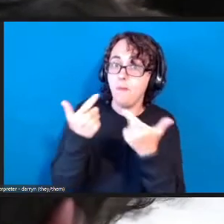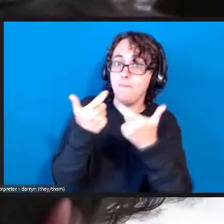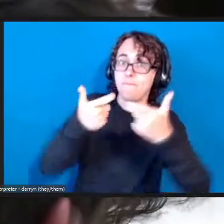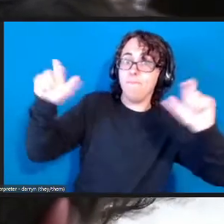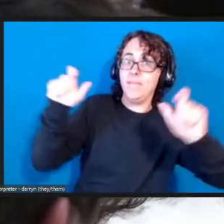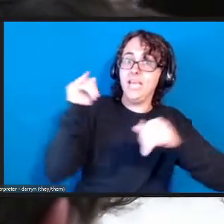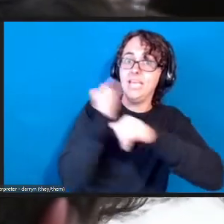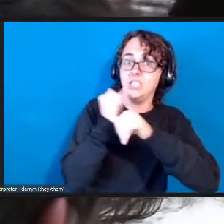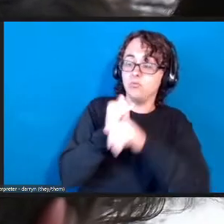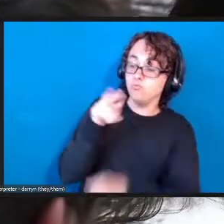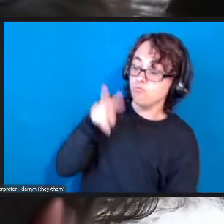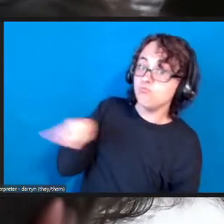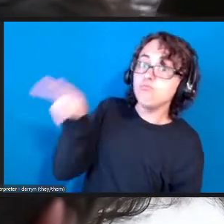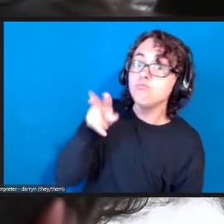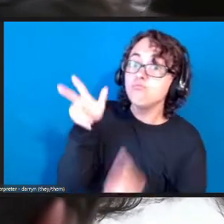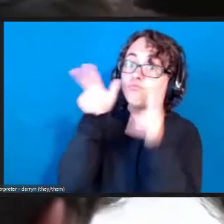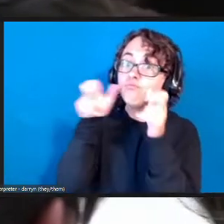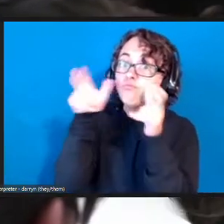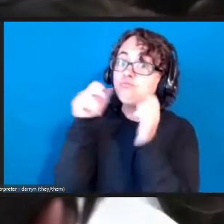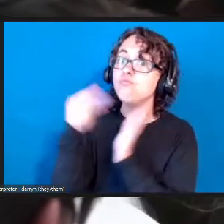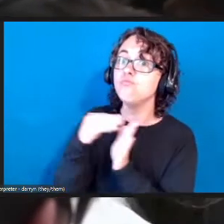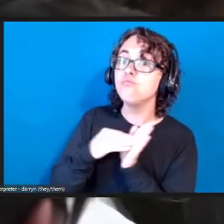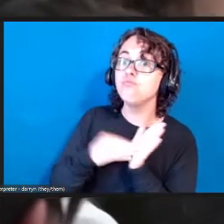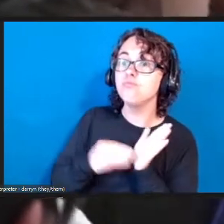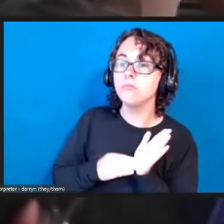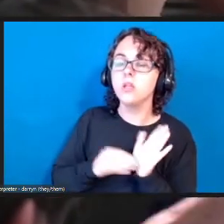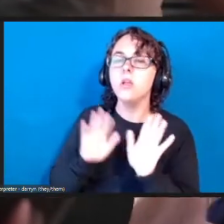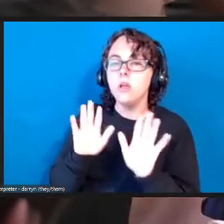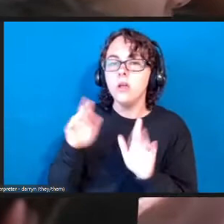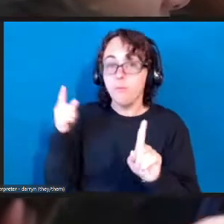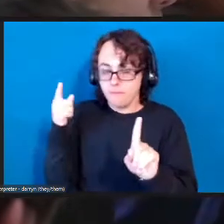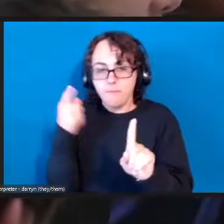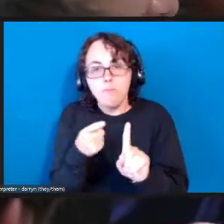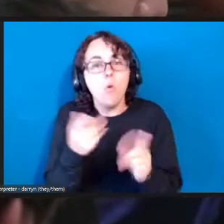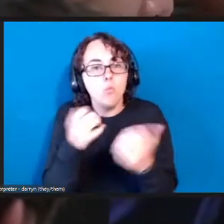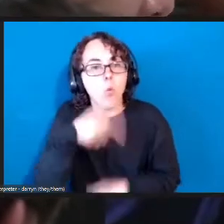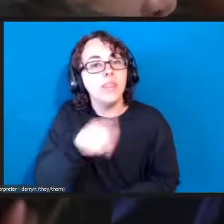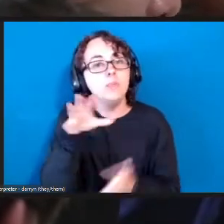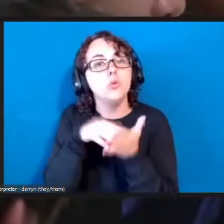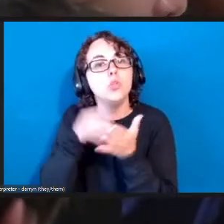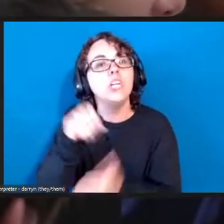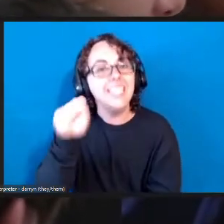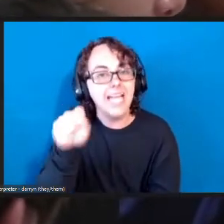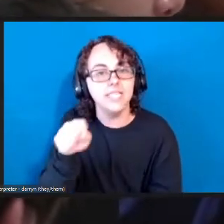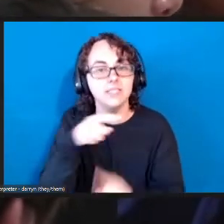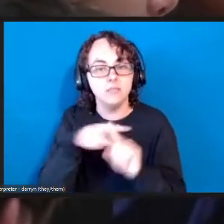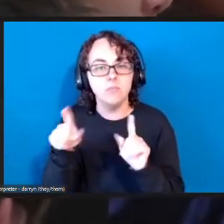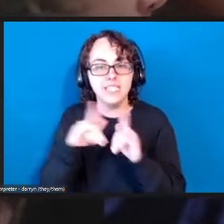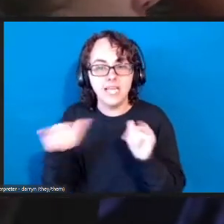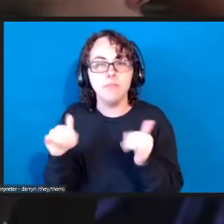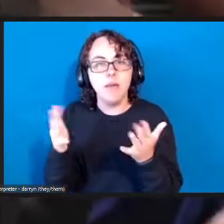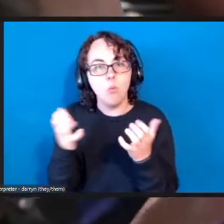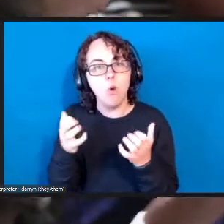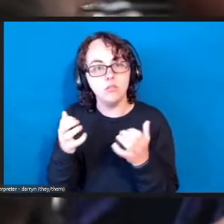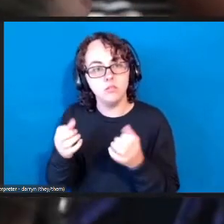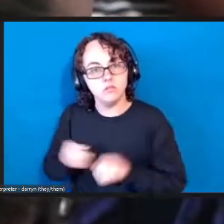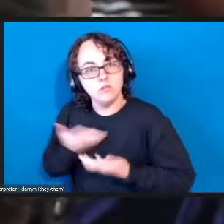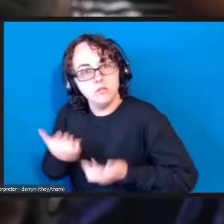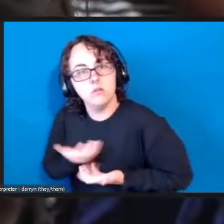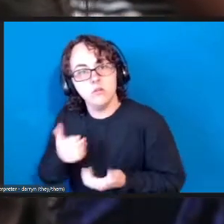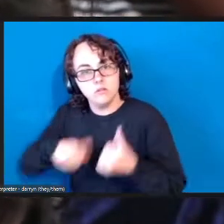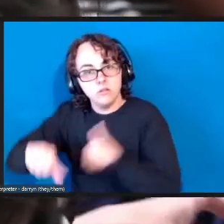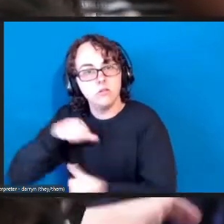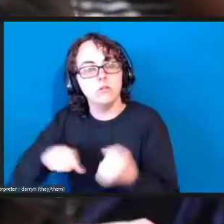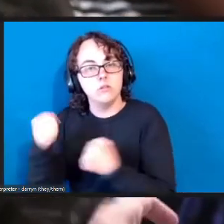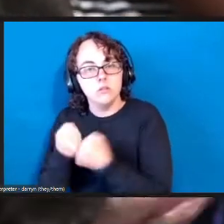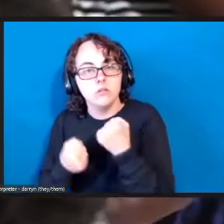things are also for them to learn, but there are also conversations that just need to happen in community. So I'm not